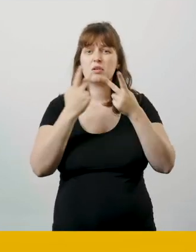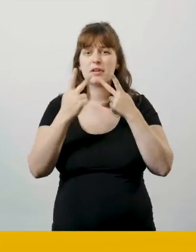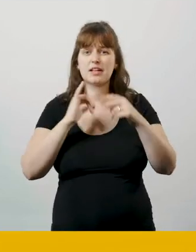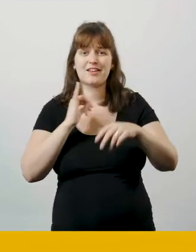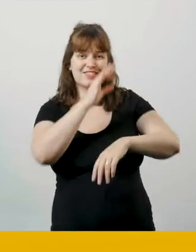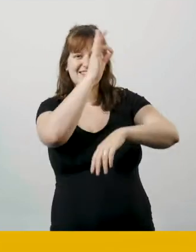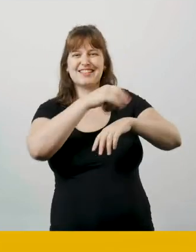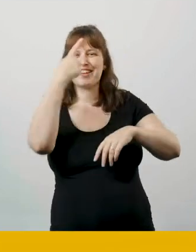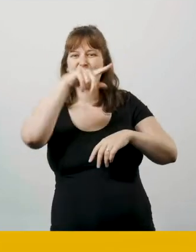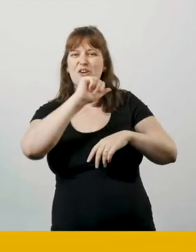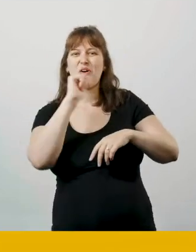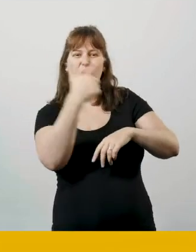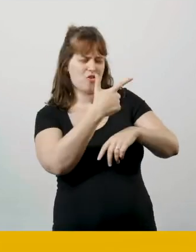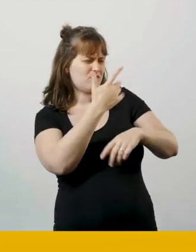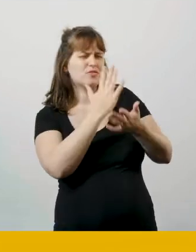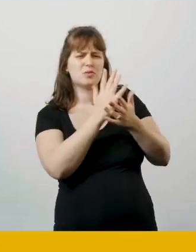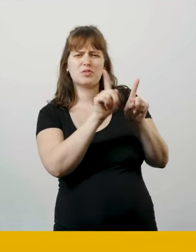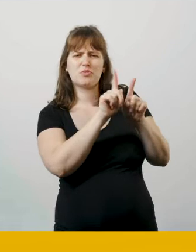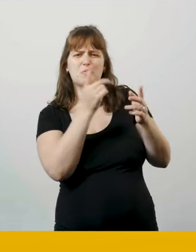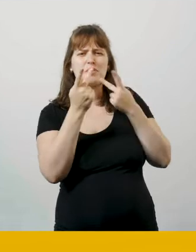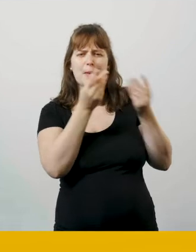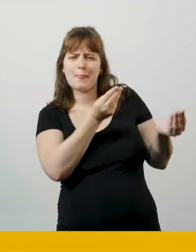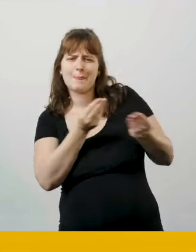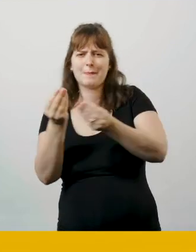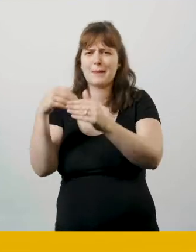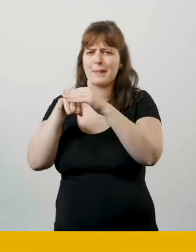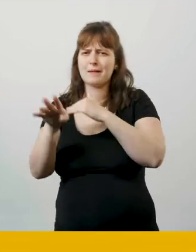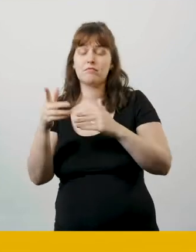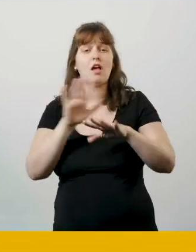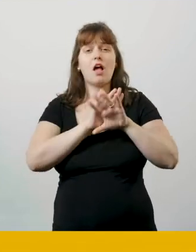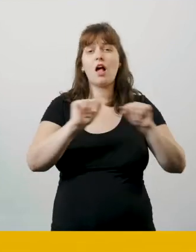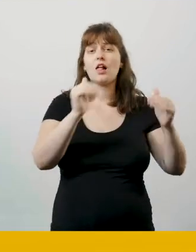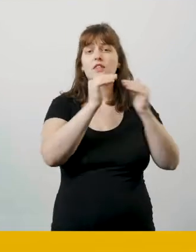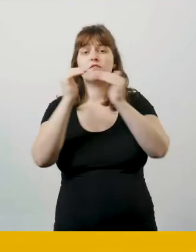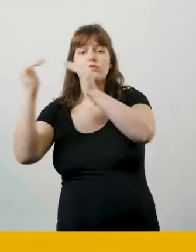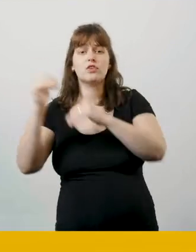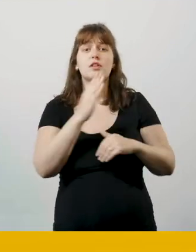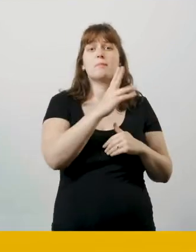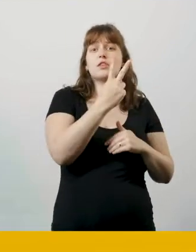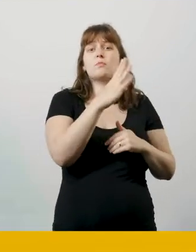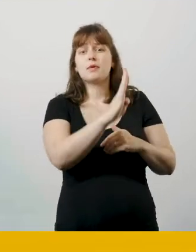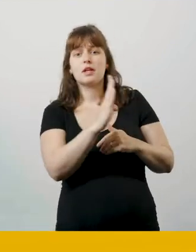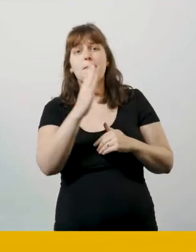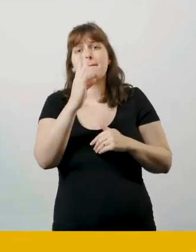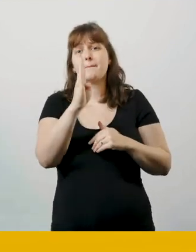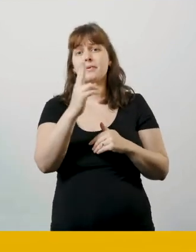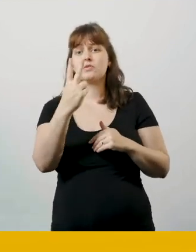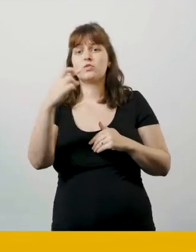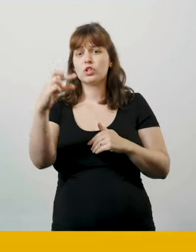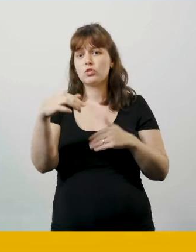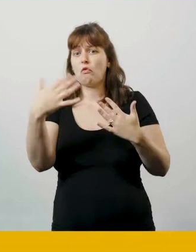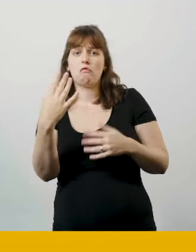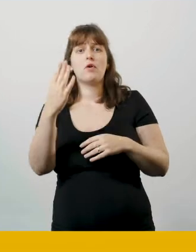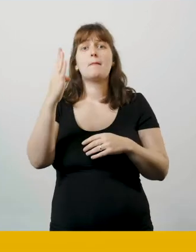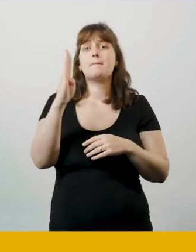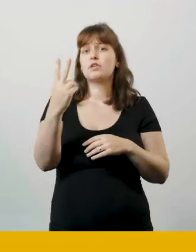for all approach at every level of the B2B, B2G, or